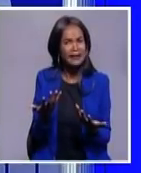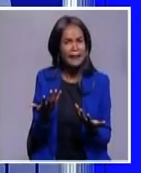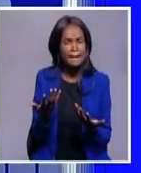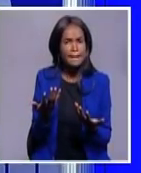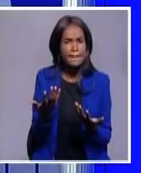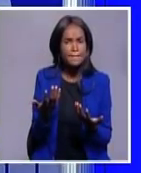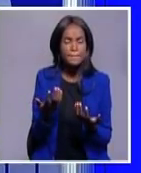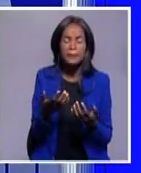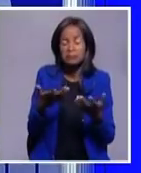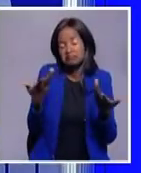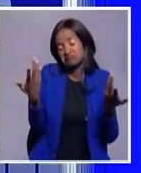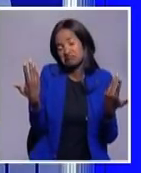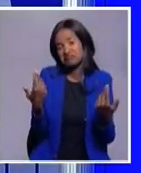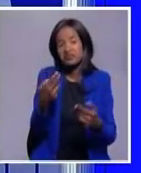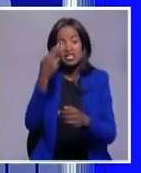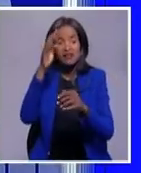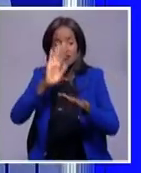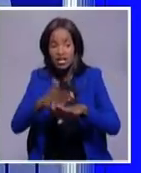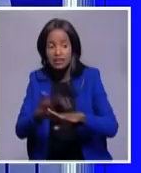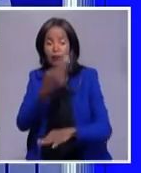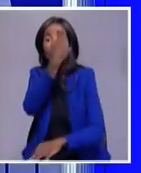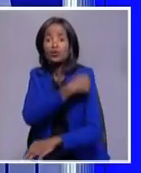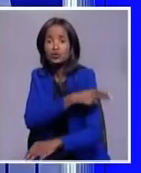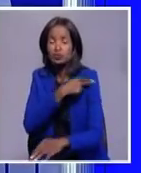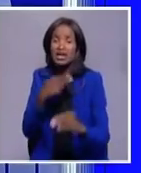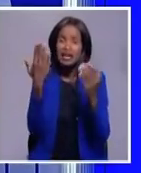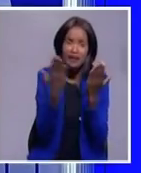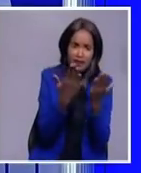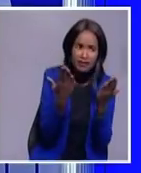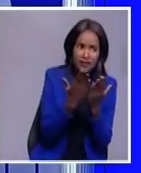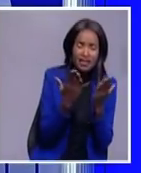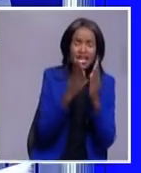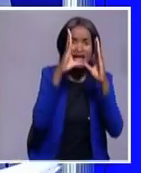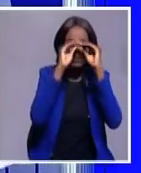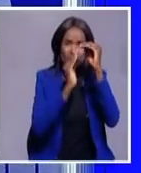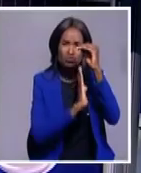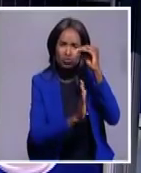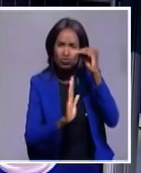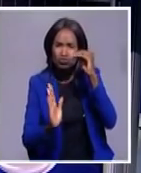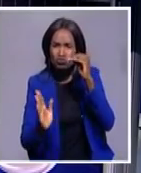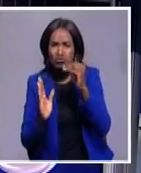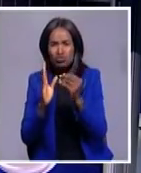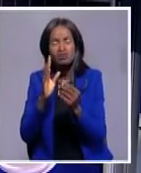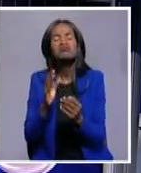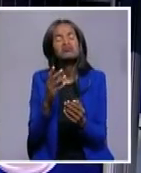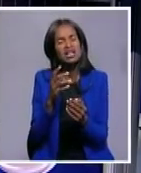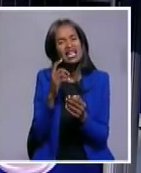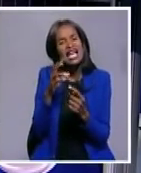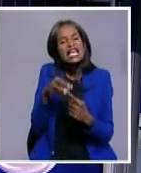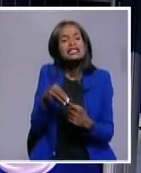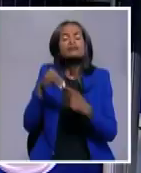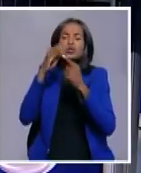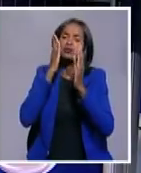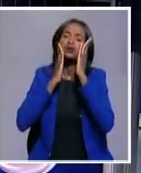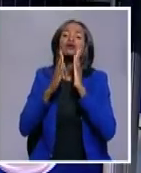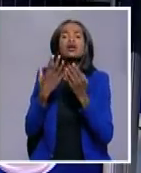when we have institutions such as hospitals, schools, hostels and so on, we do make a special